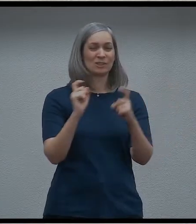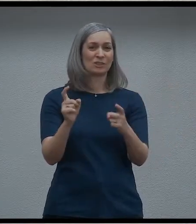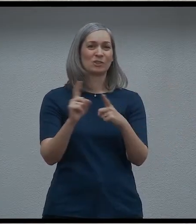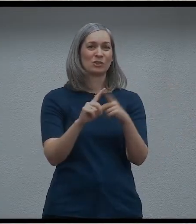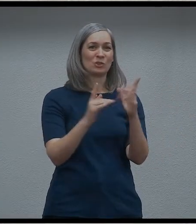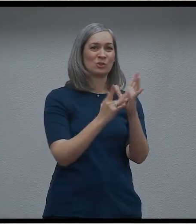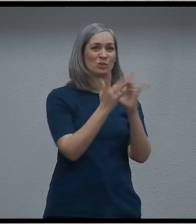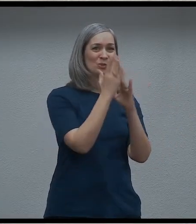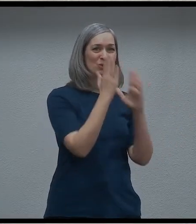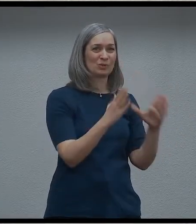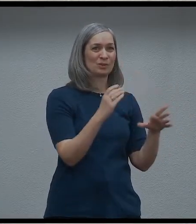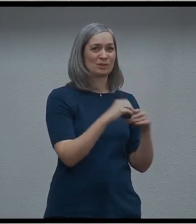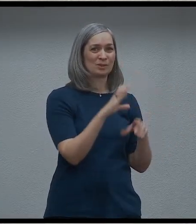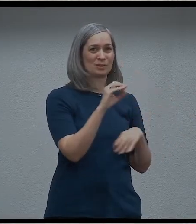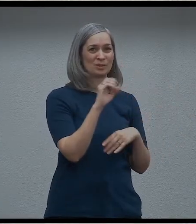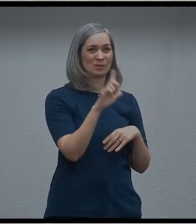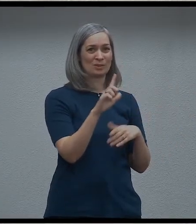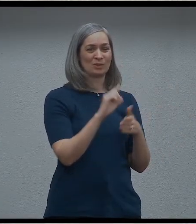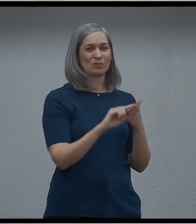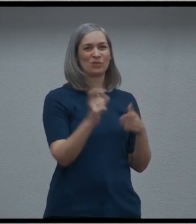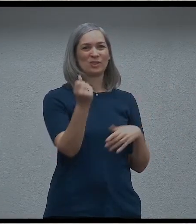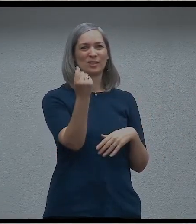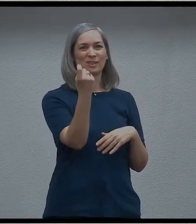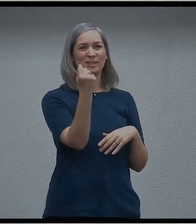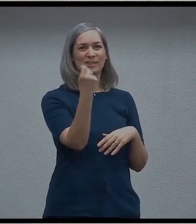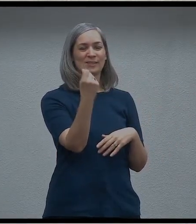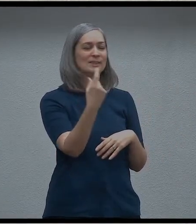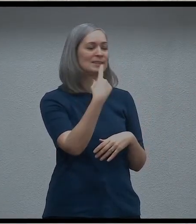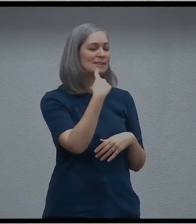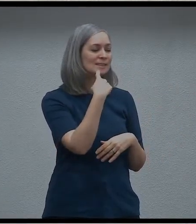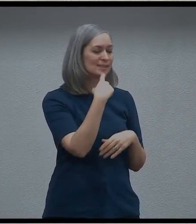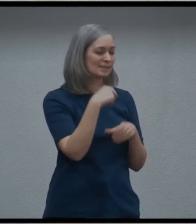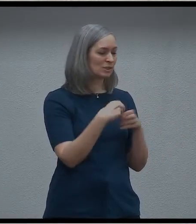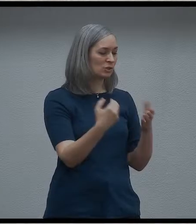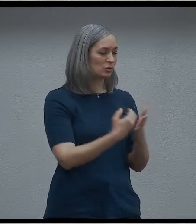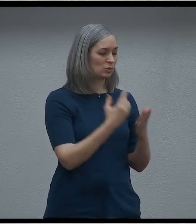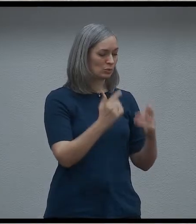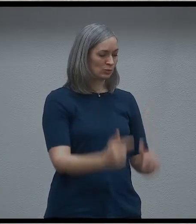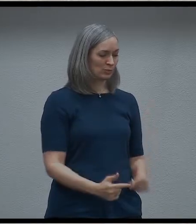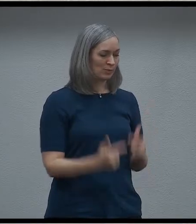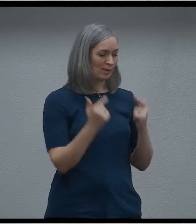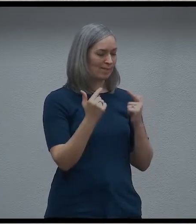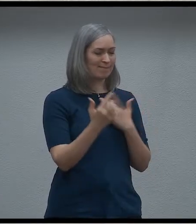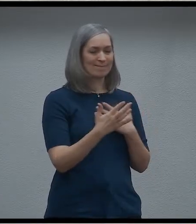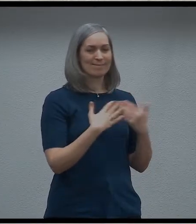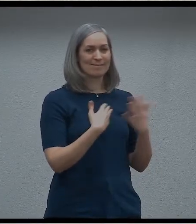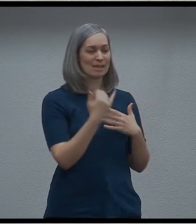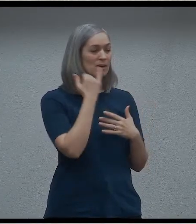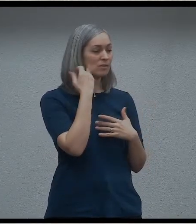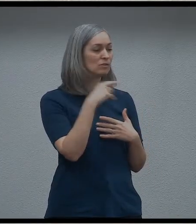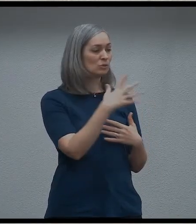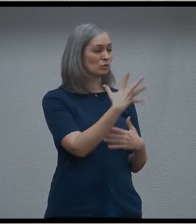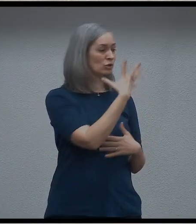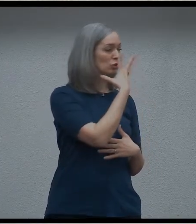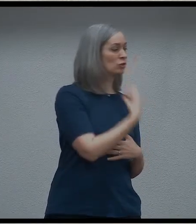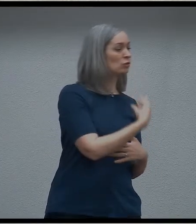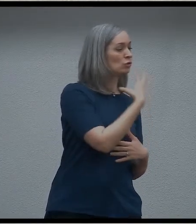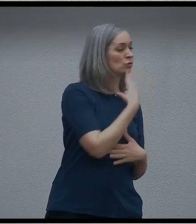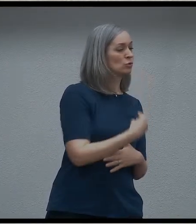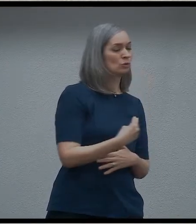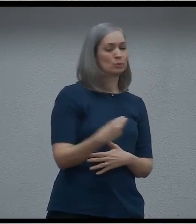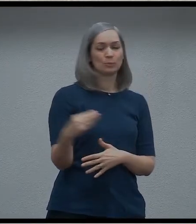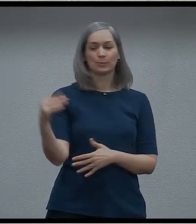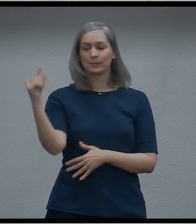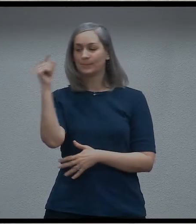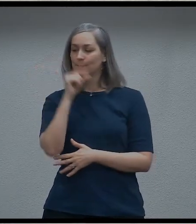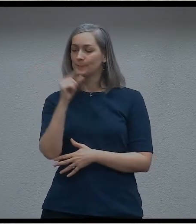Colossae. Starting in verse 11, he says, "In this new life, it doesn't matter if you are a Jew or a